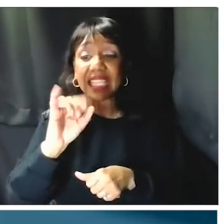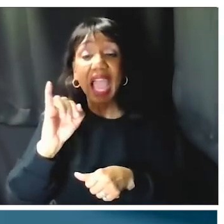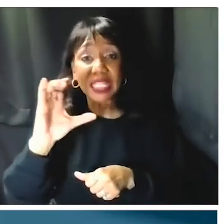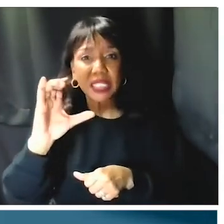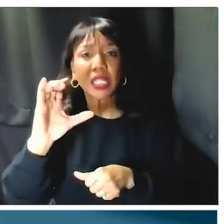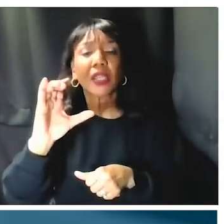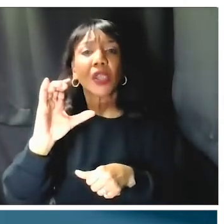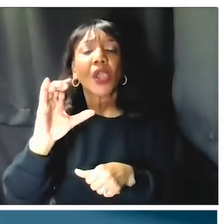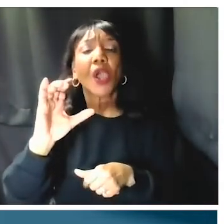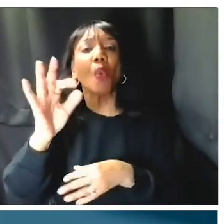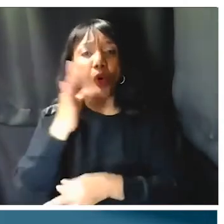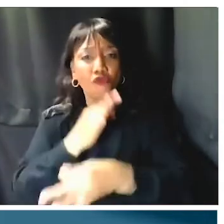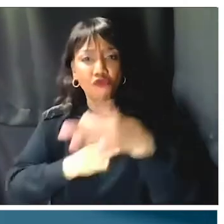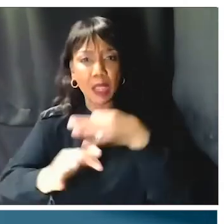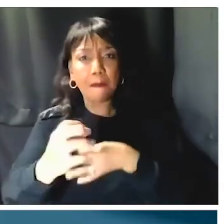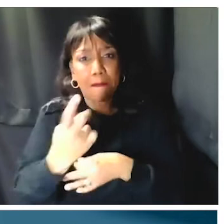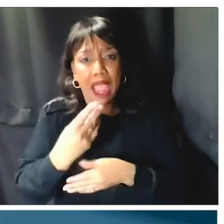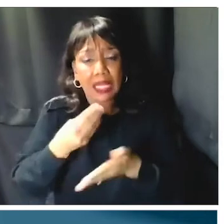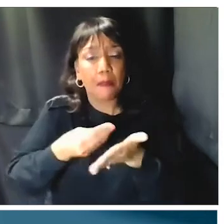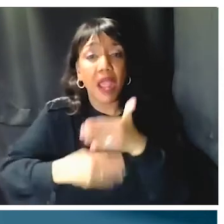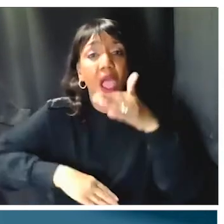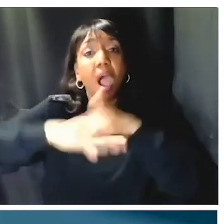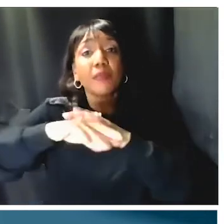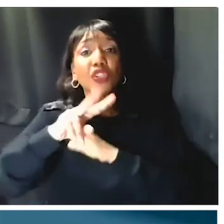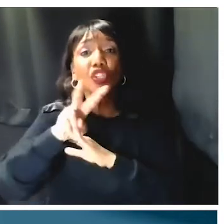for money that you had in the bank up to